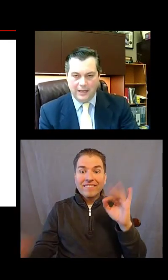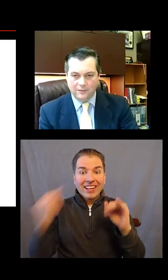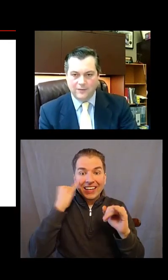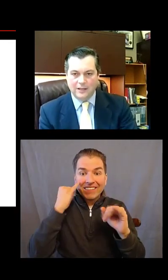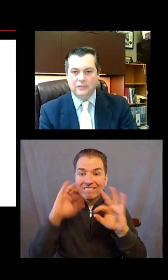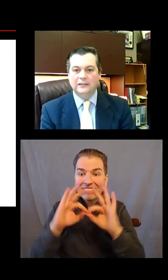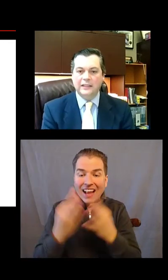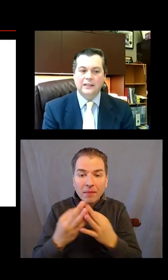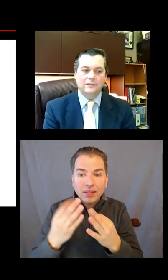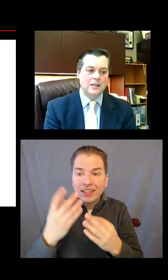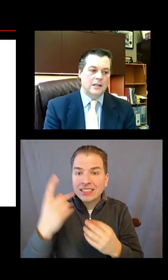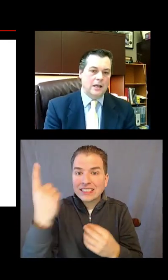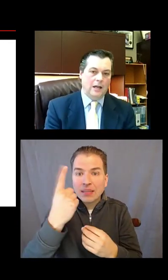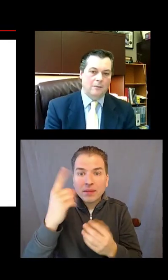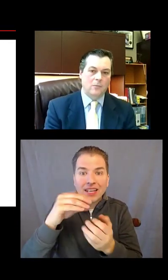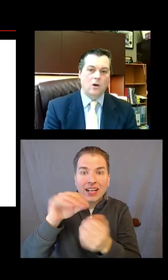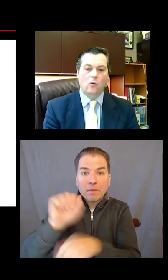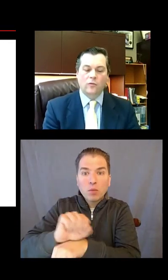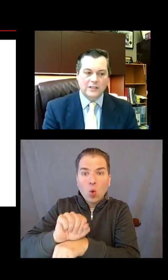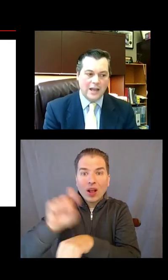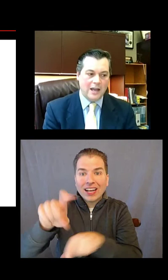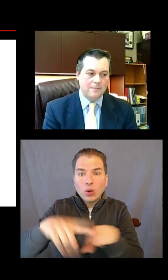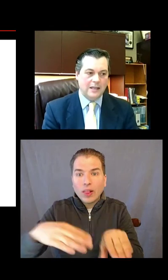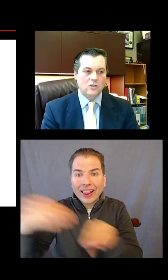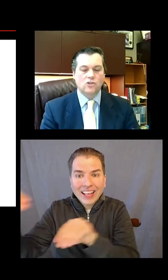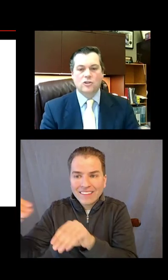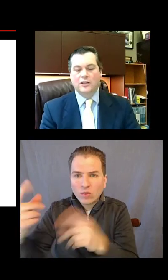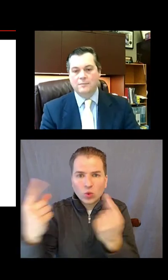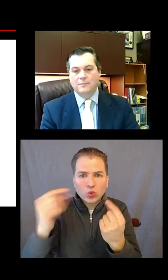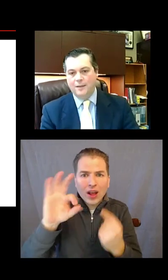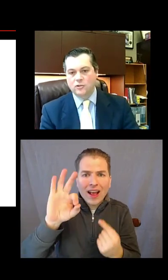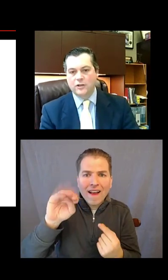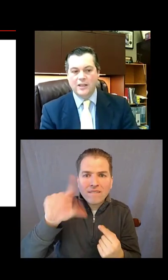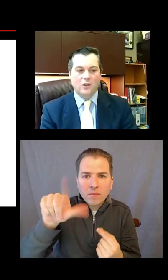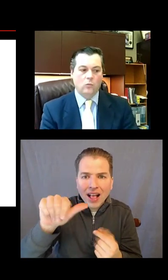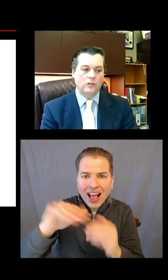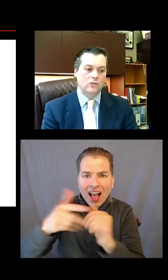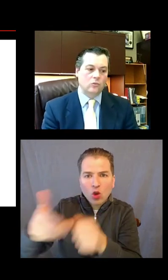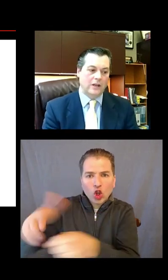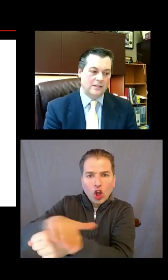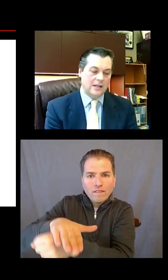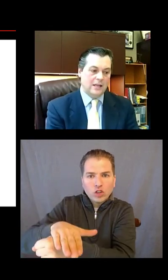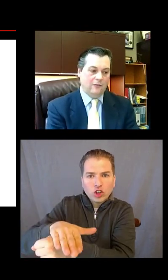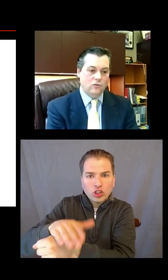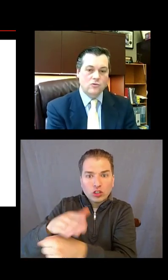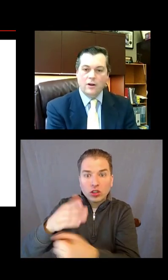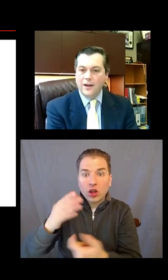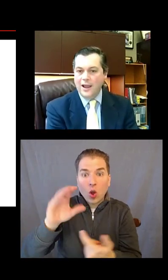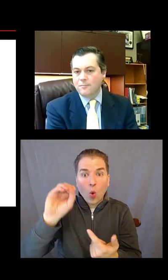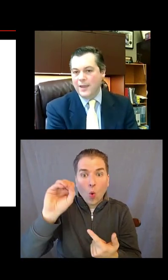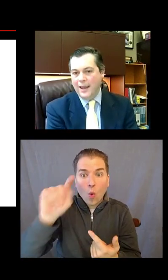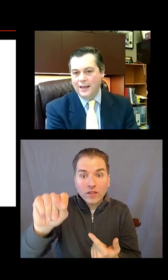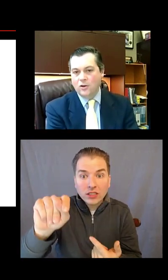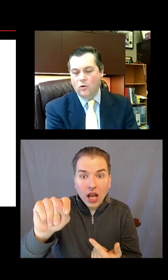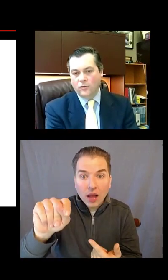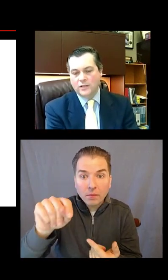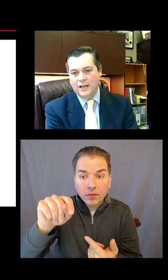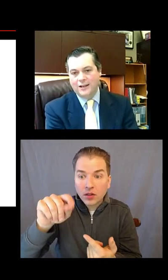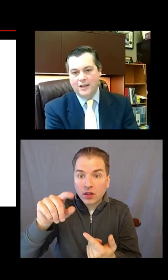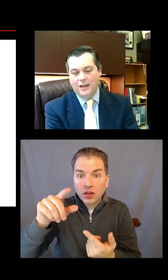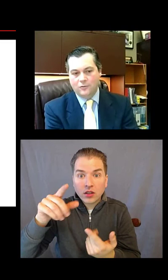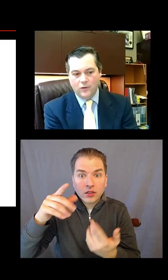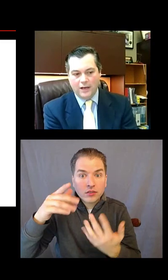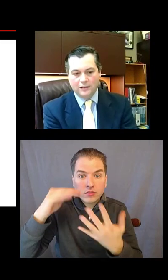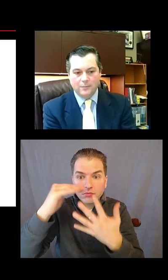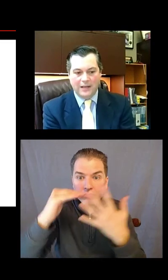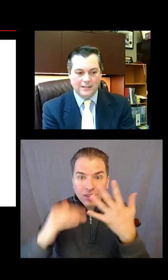paid family leave? Overtime, making sure that I'm capturing that. What's the risk? If you are not paying